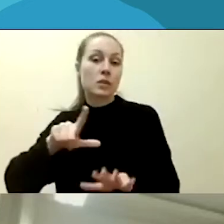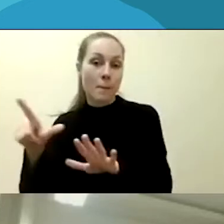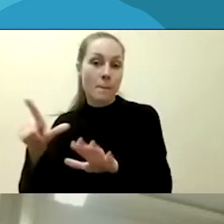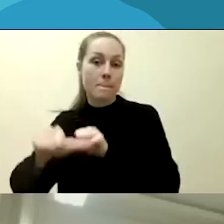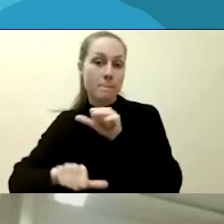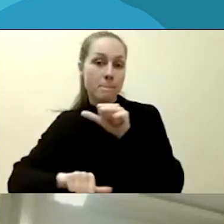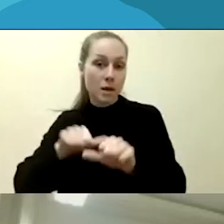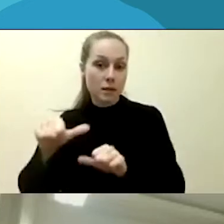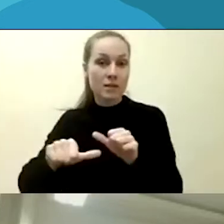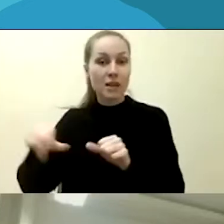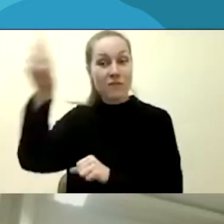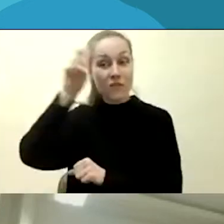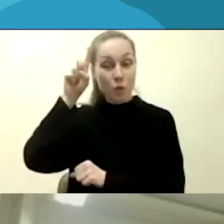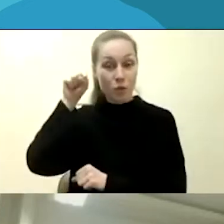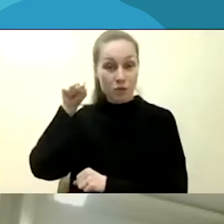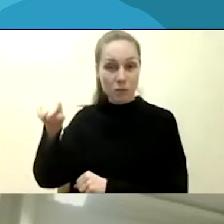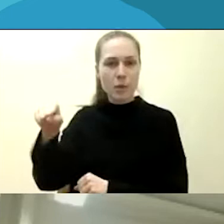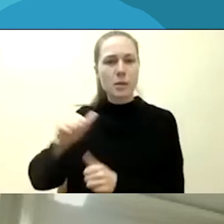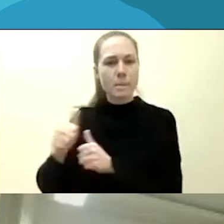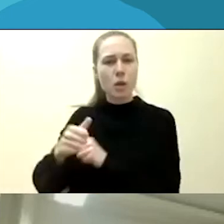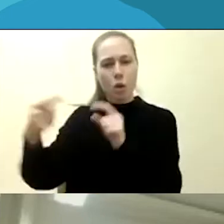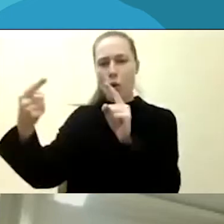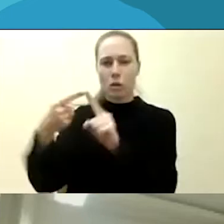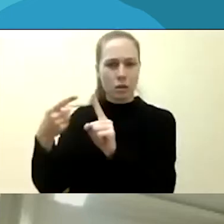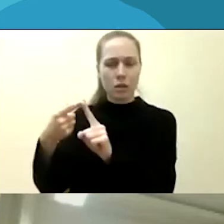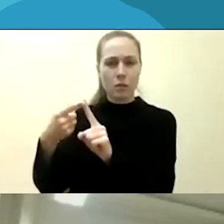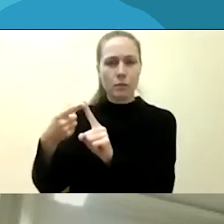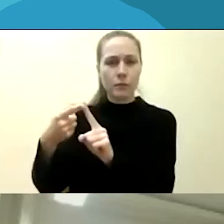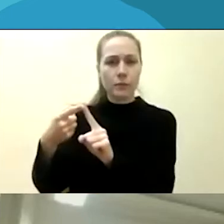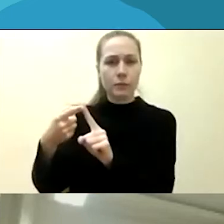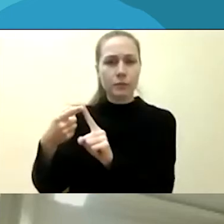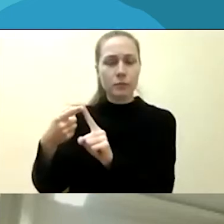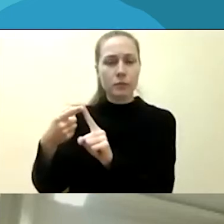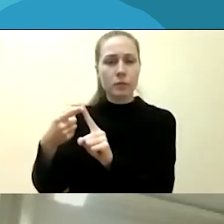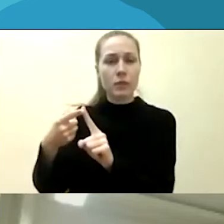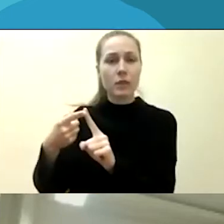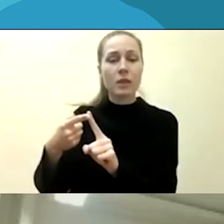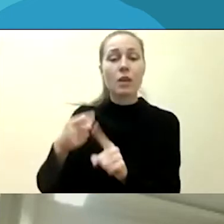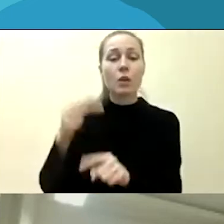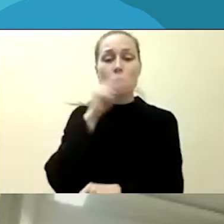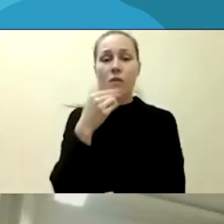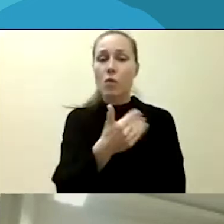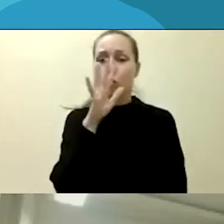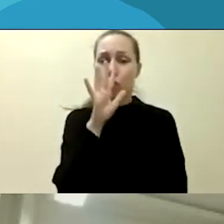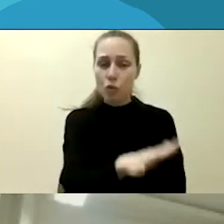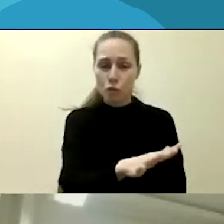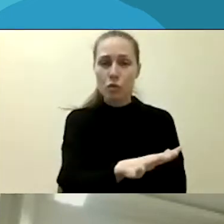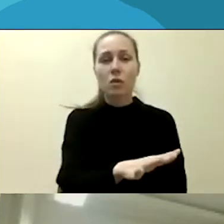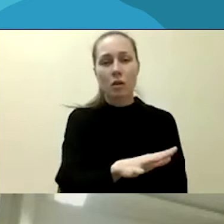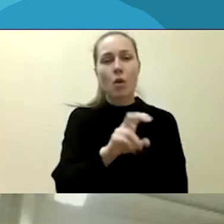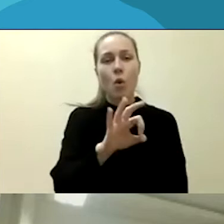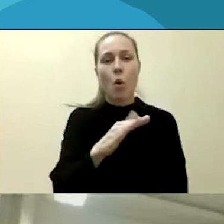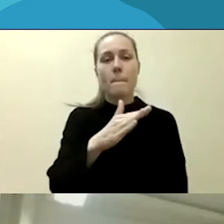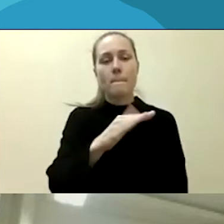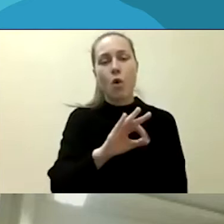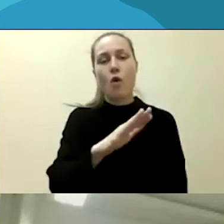government 2014. Role of increase 70 punishment 94. Before we didn't have